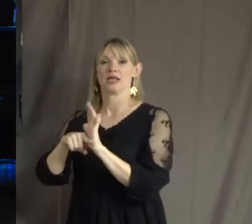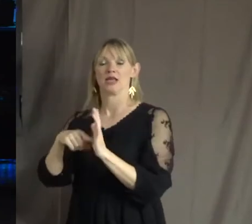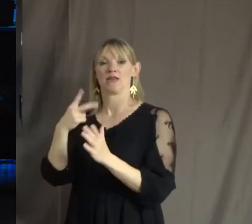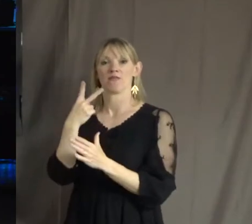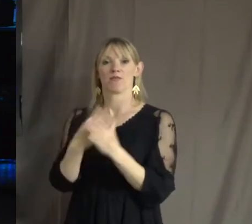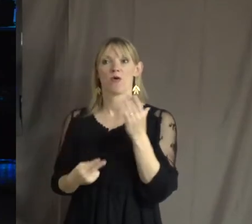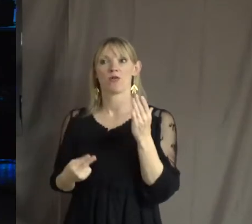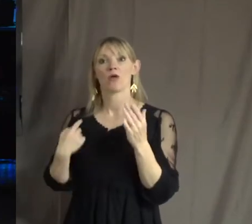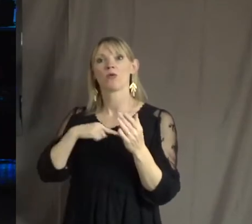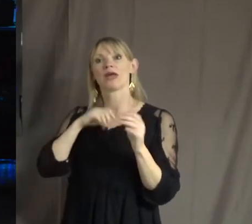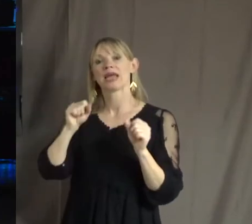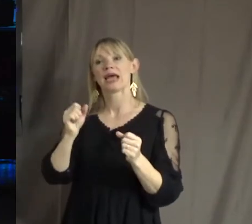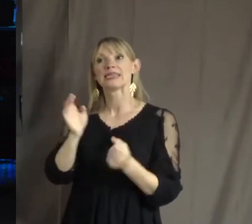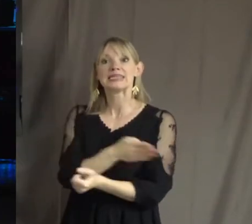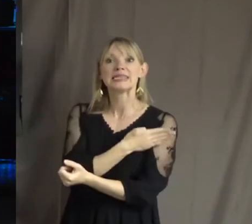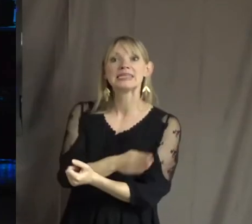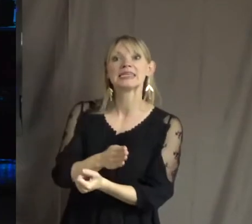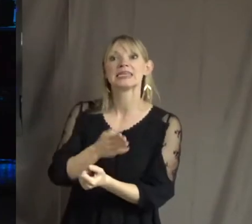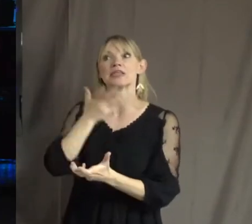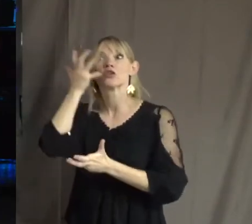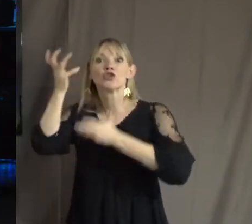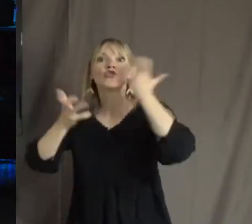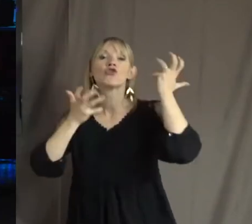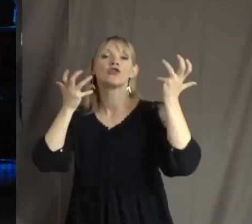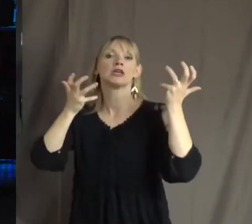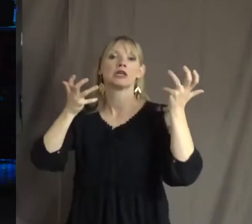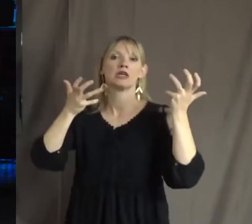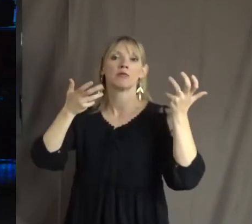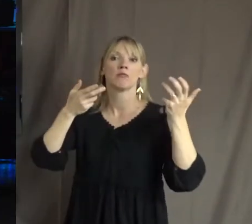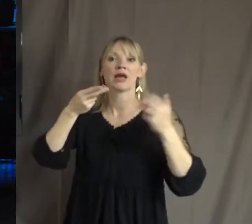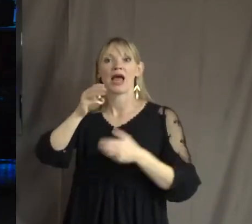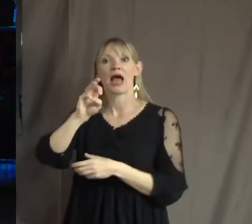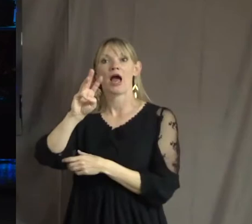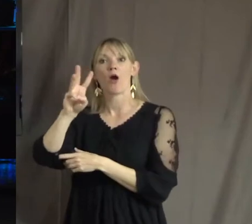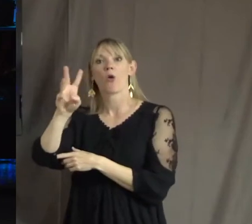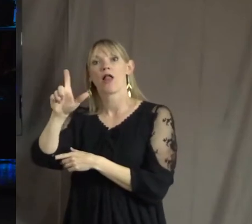can sing, we can scream, we can howl, we can just be quiet."